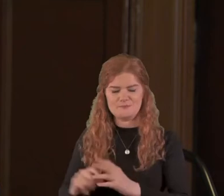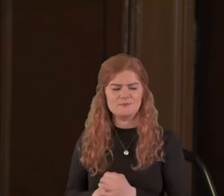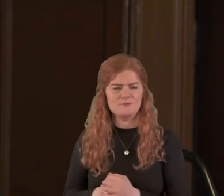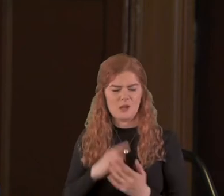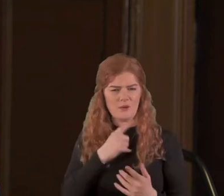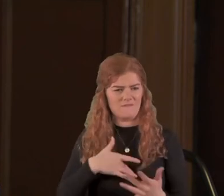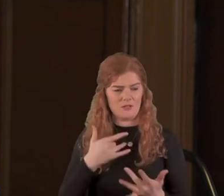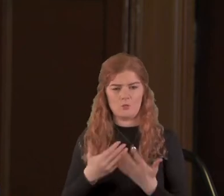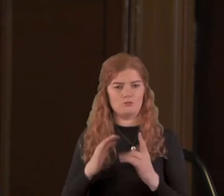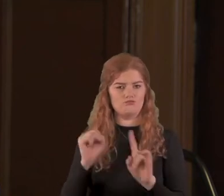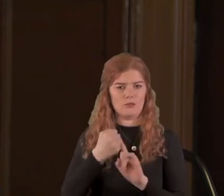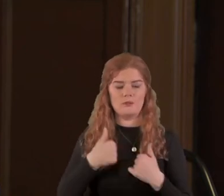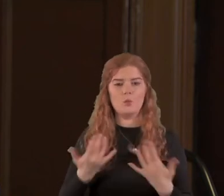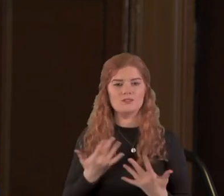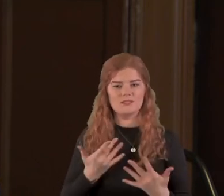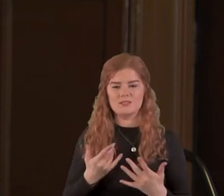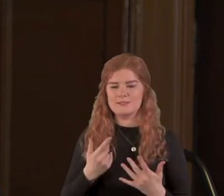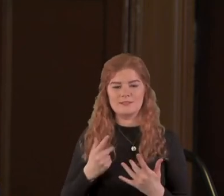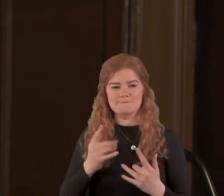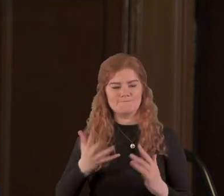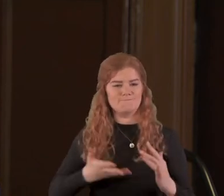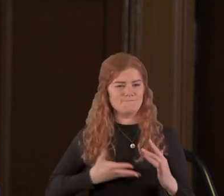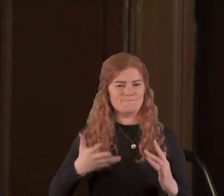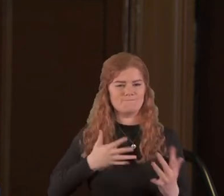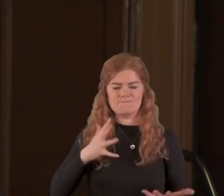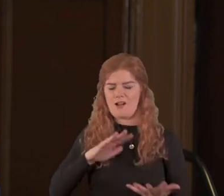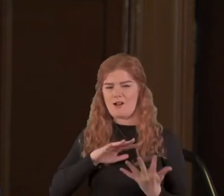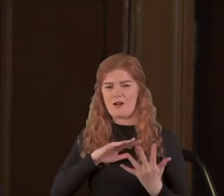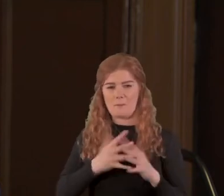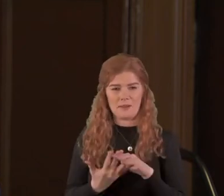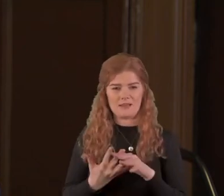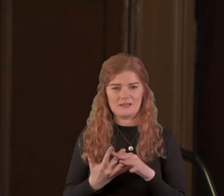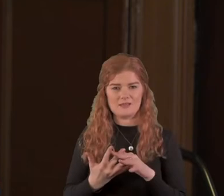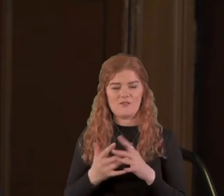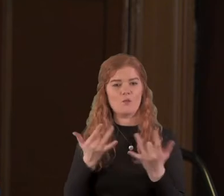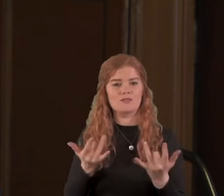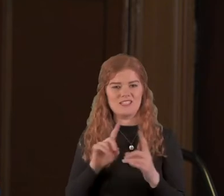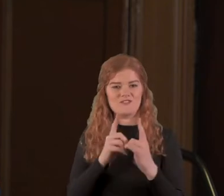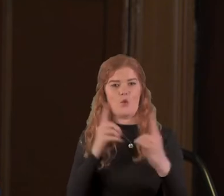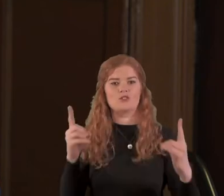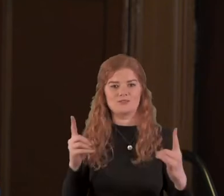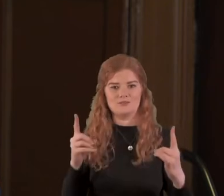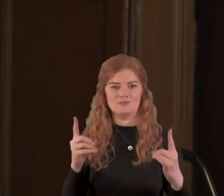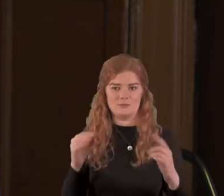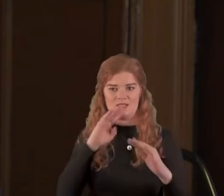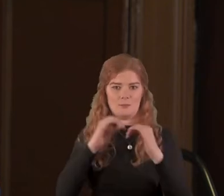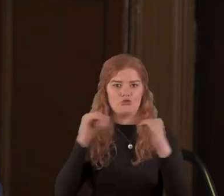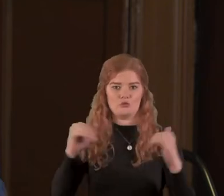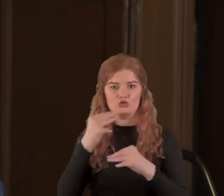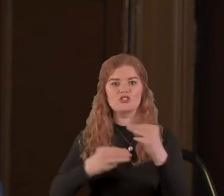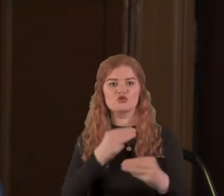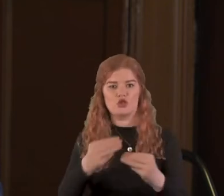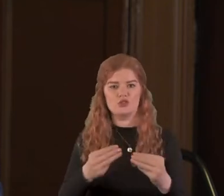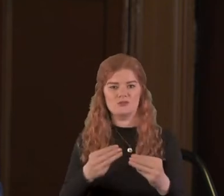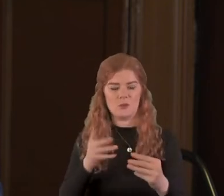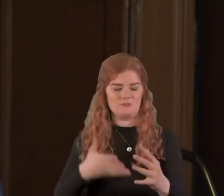think what strikes me is the hideous complexity of the divorce. And, you know, maybe that's a